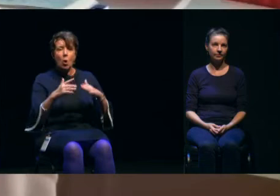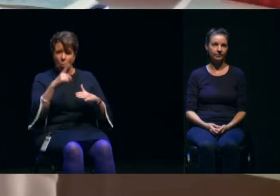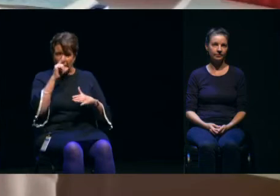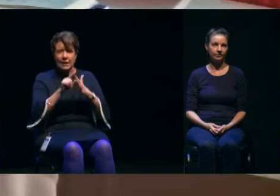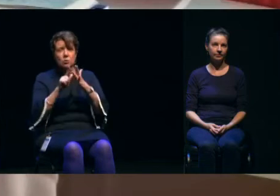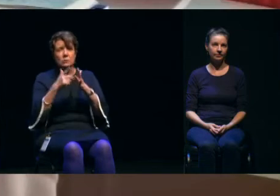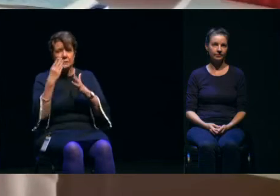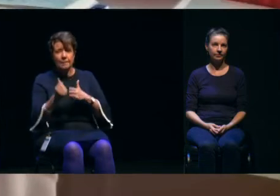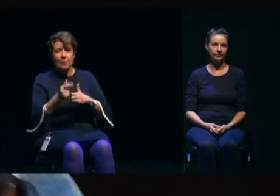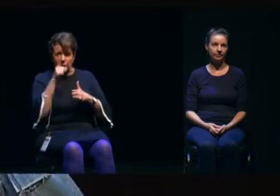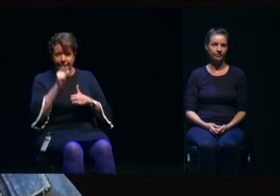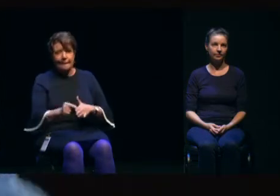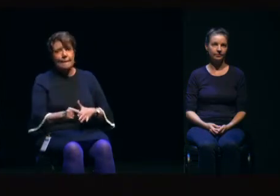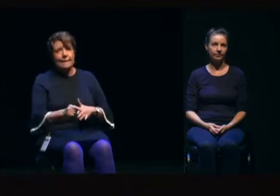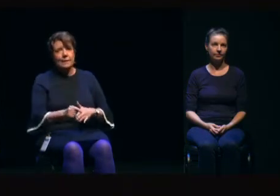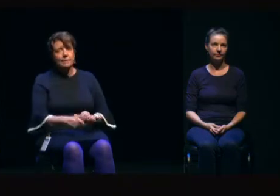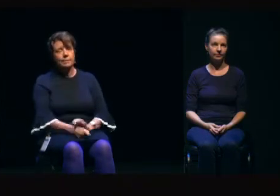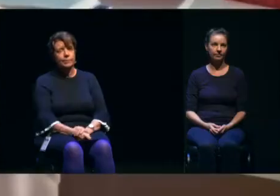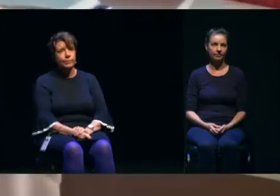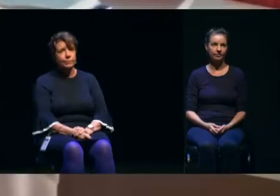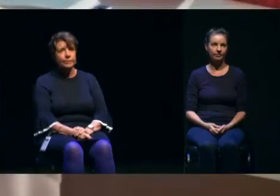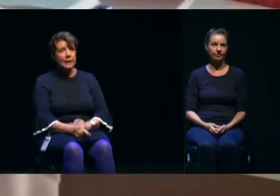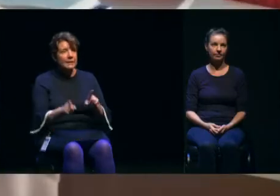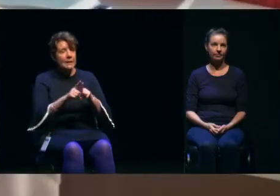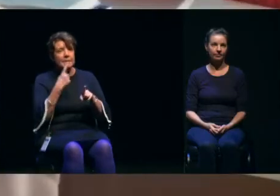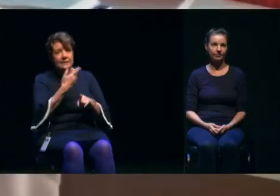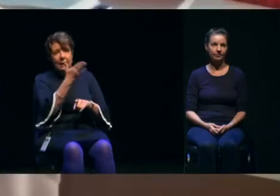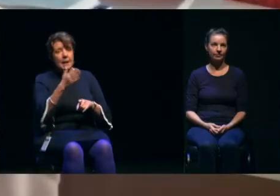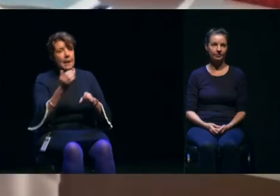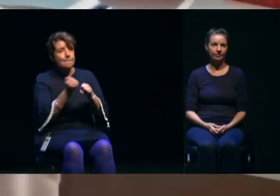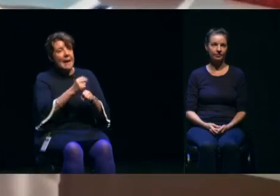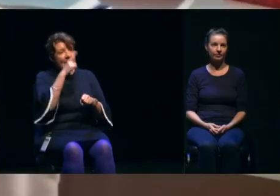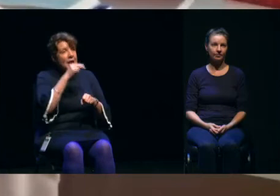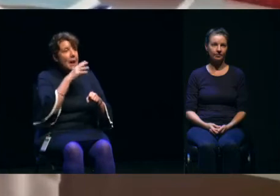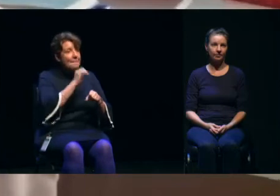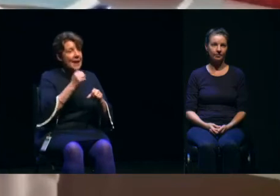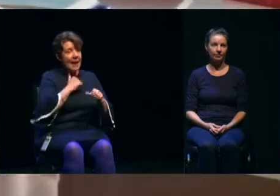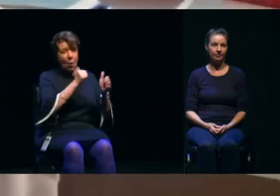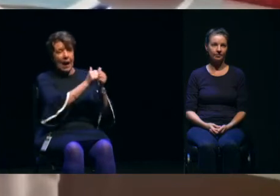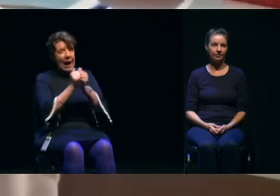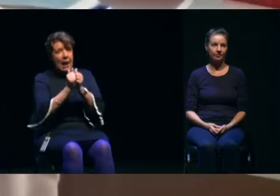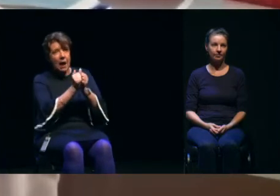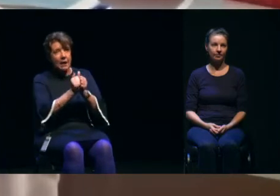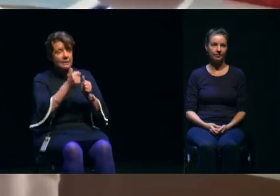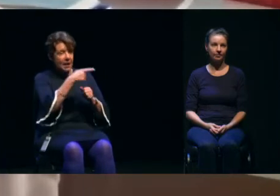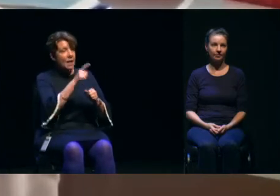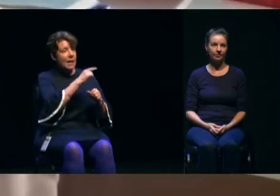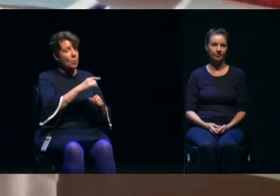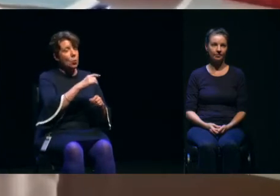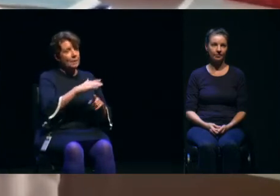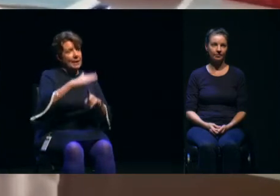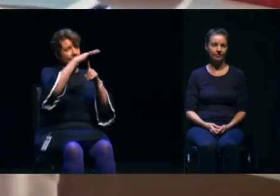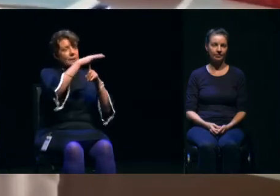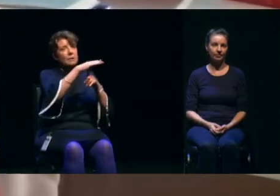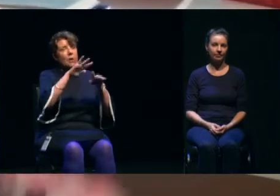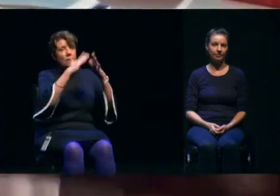do much. But it's and as I said before, let's make young men our allies. They will be ruling the world with us in